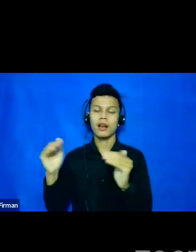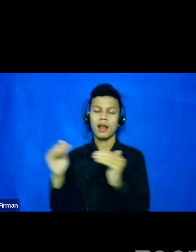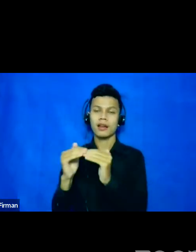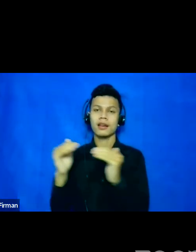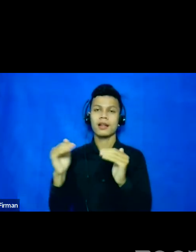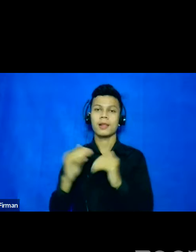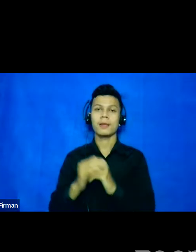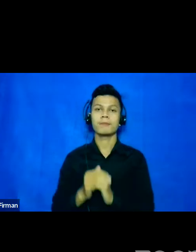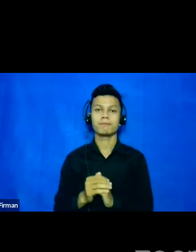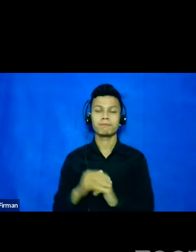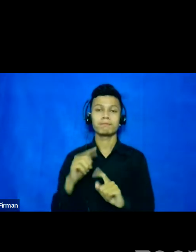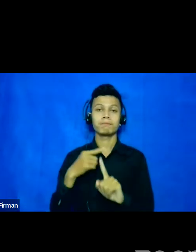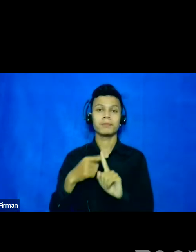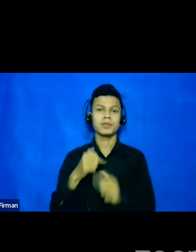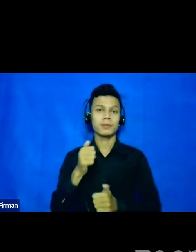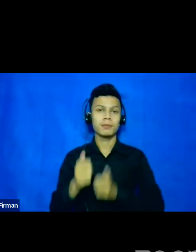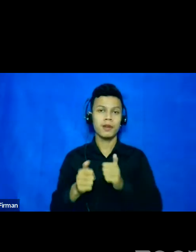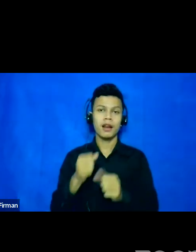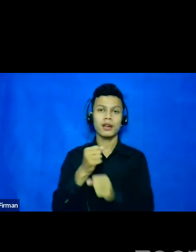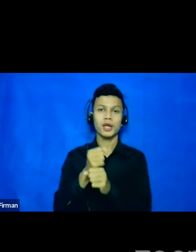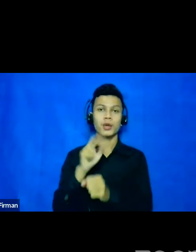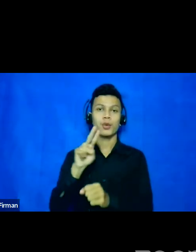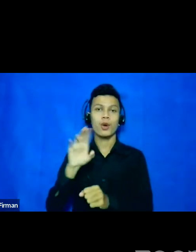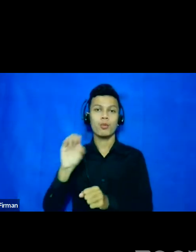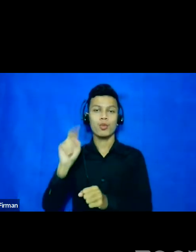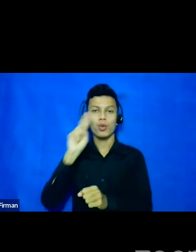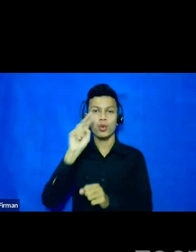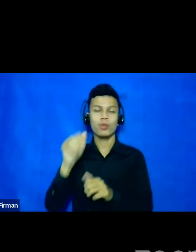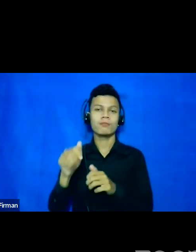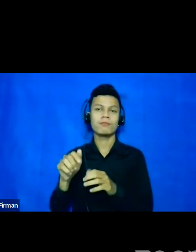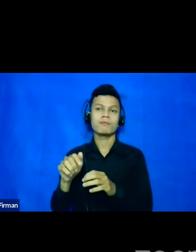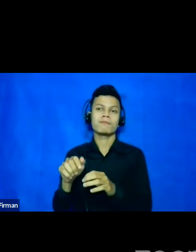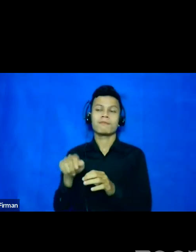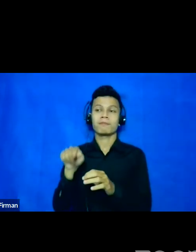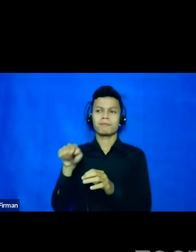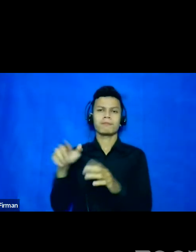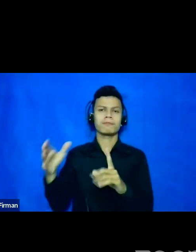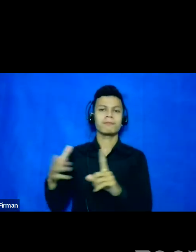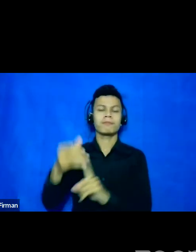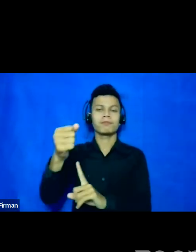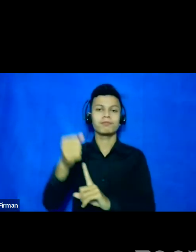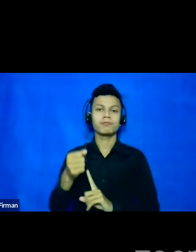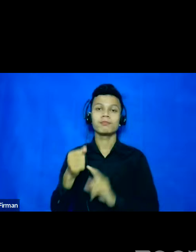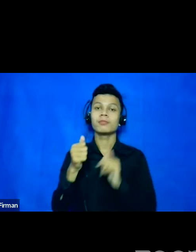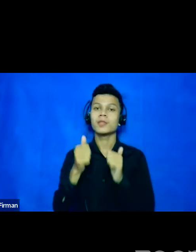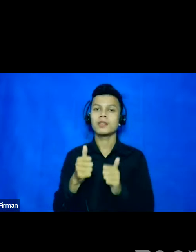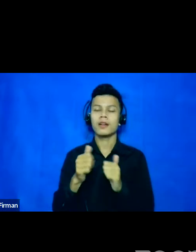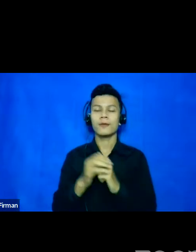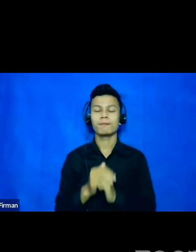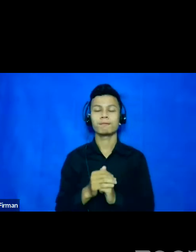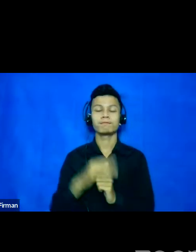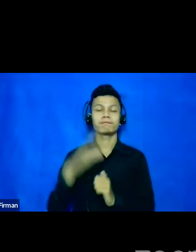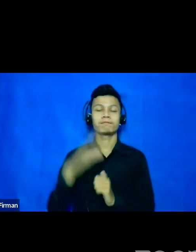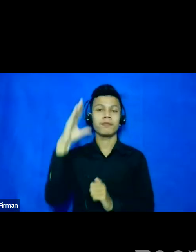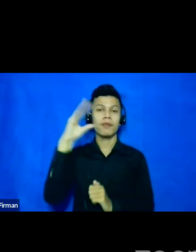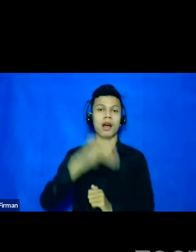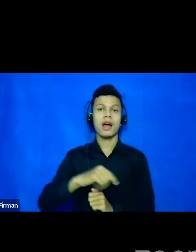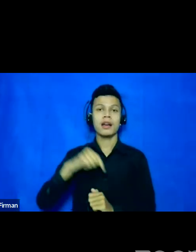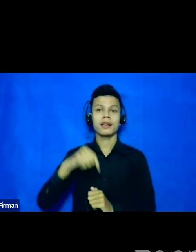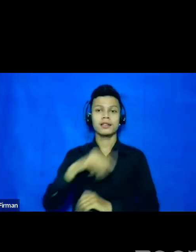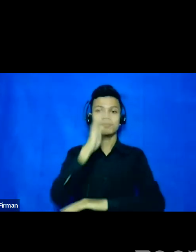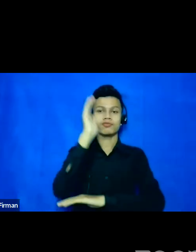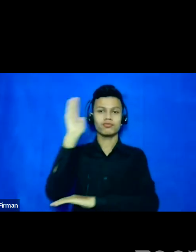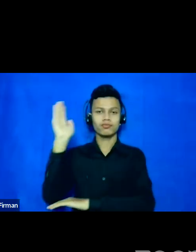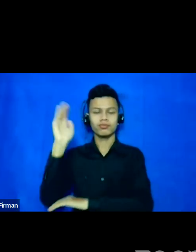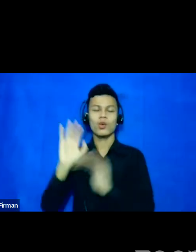in ensuring this mission. Joining us today are our wonderful speakers and panelists, who I will introduce one